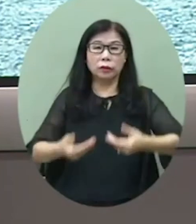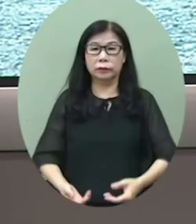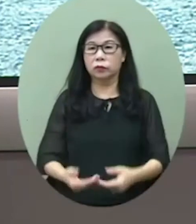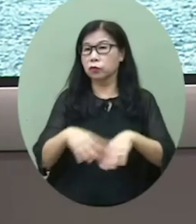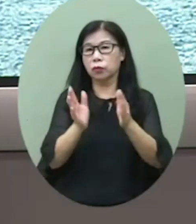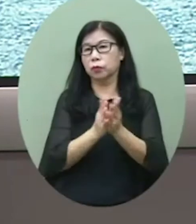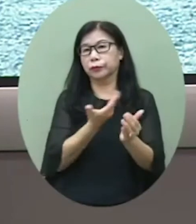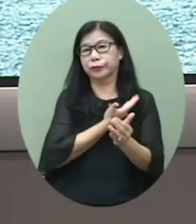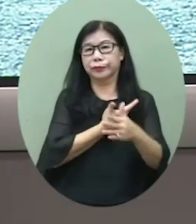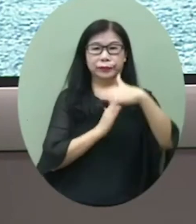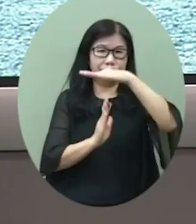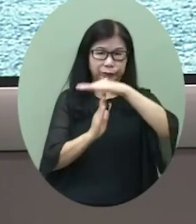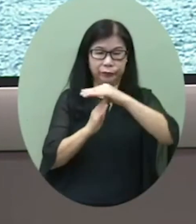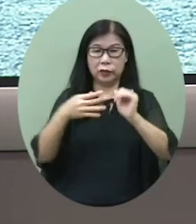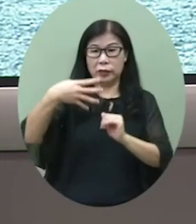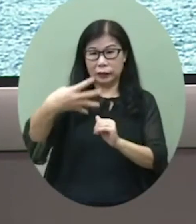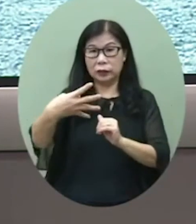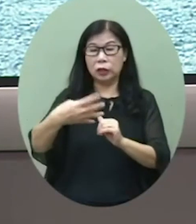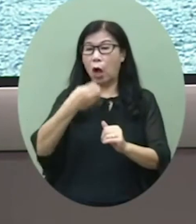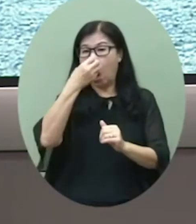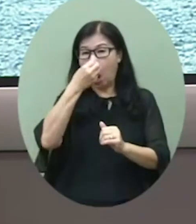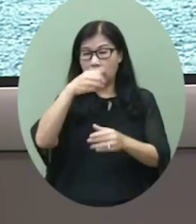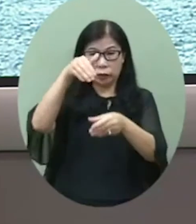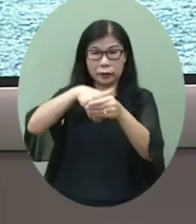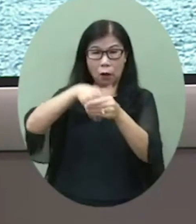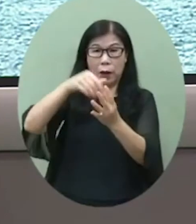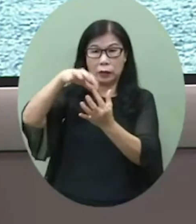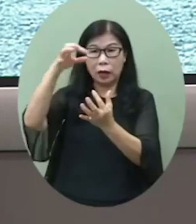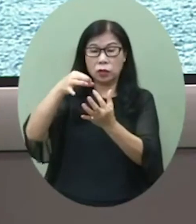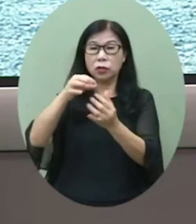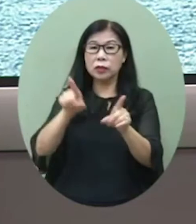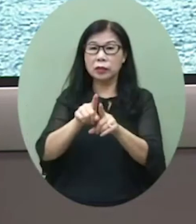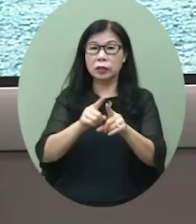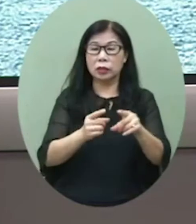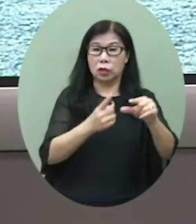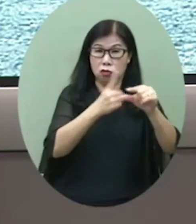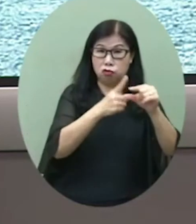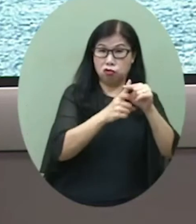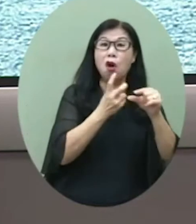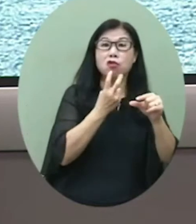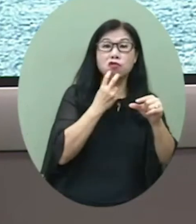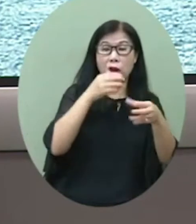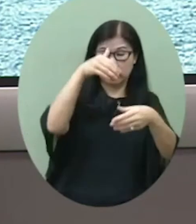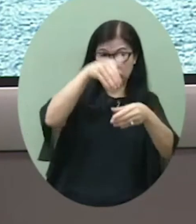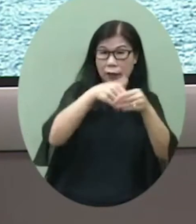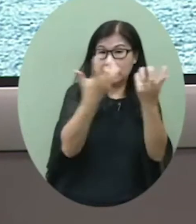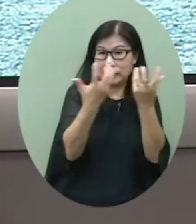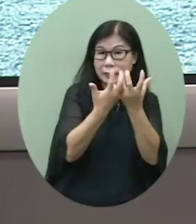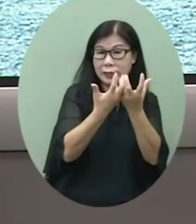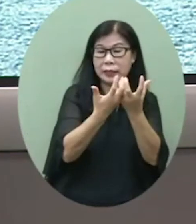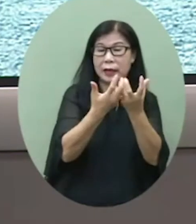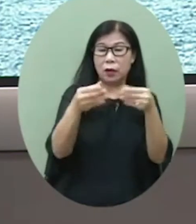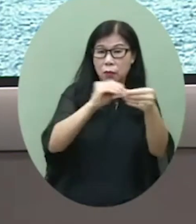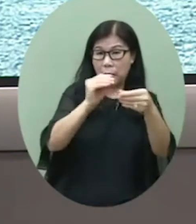electioneering, for example, visiting members of the public or staging street stations. So these